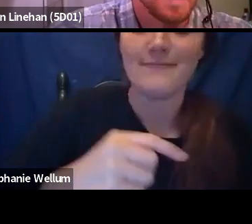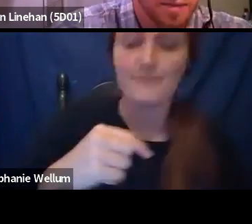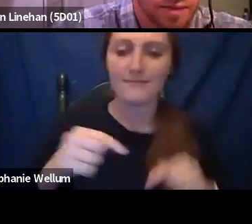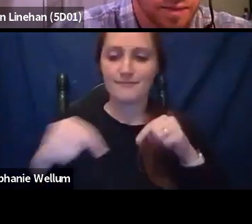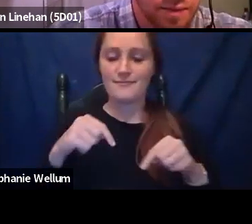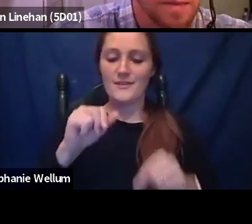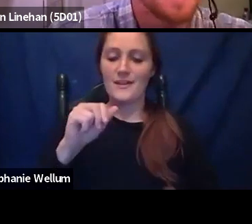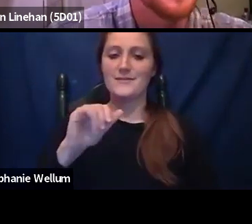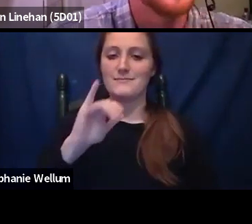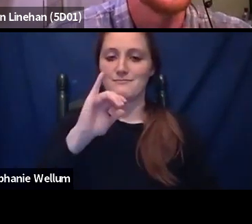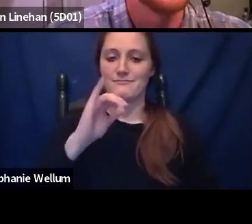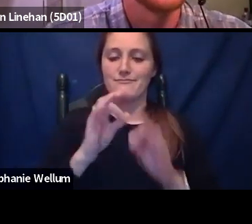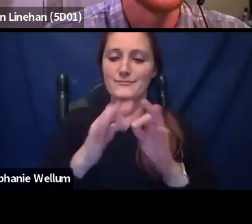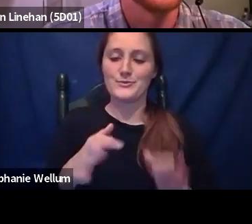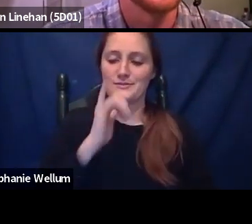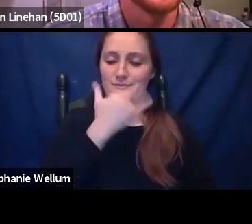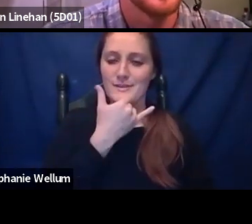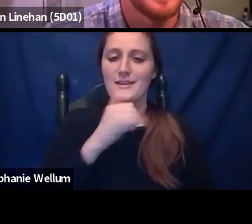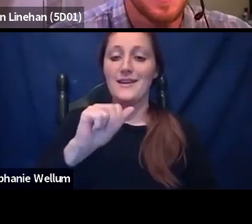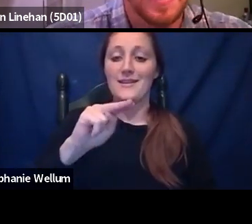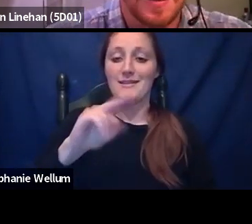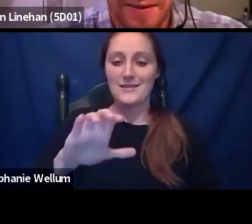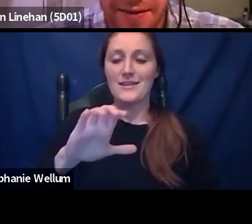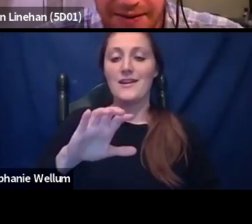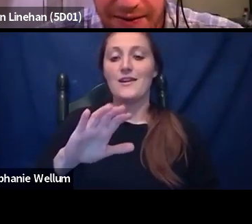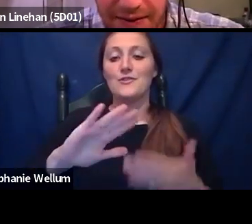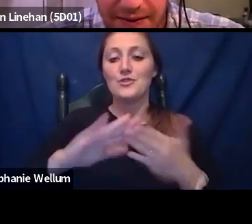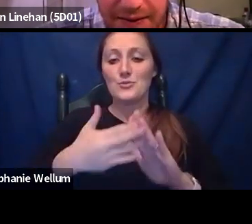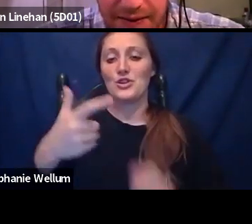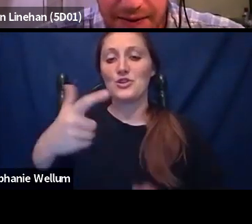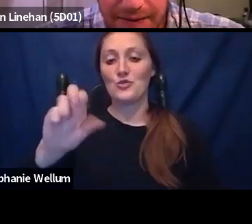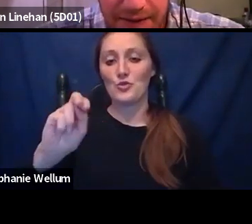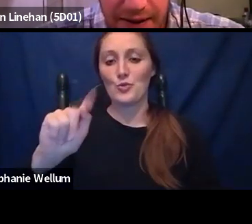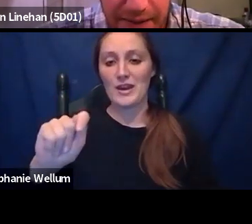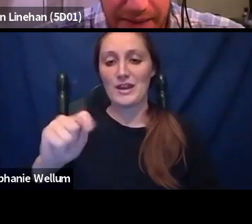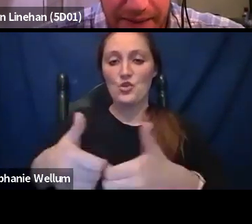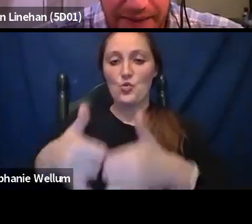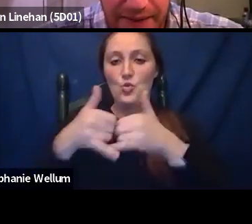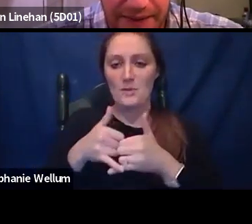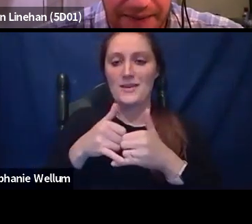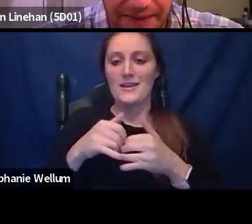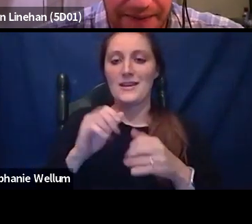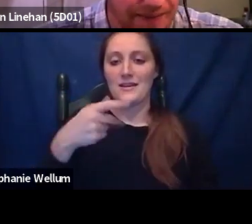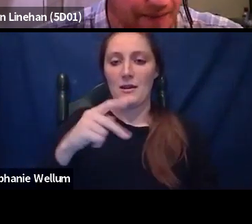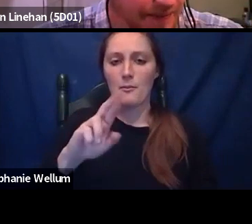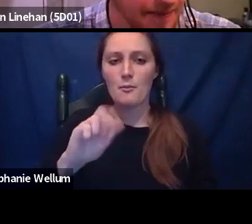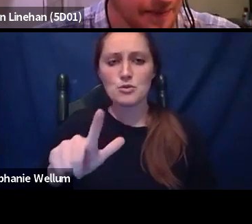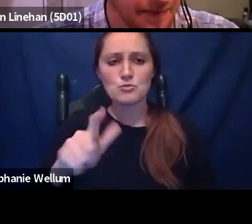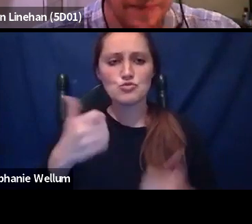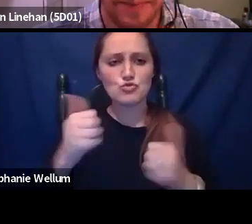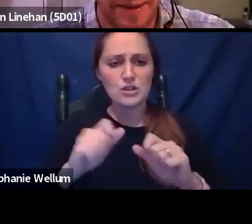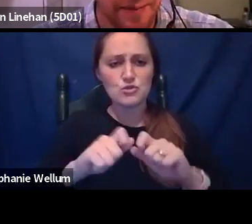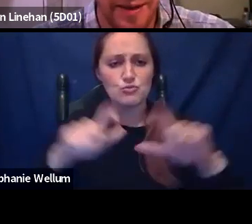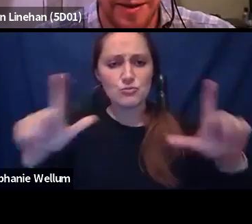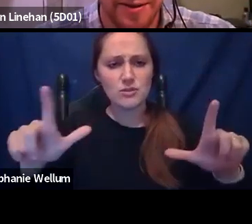figure out how to get my laptop to work. How do I do this? Oh, it says host disabled. Made Kevin a